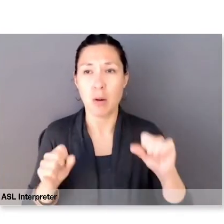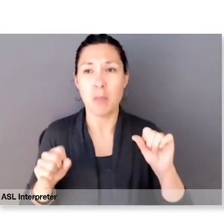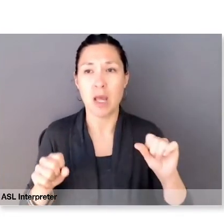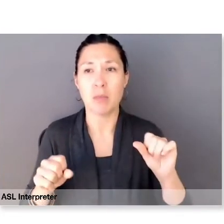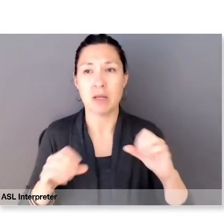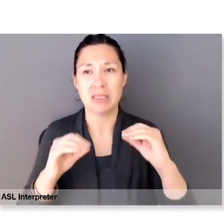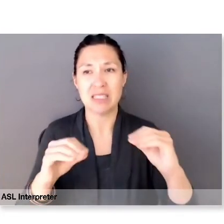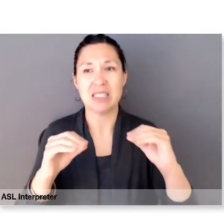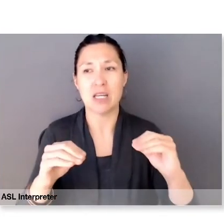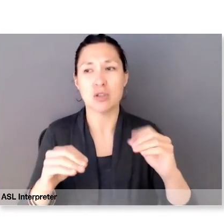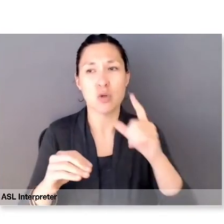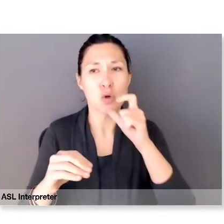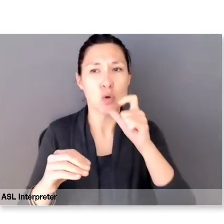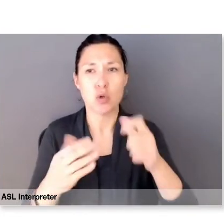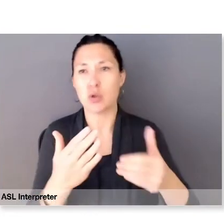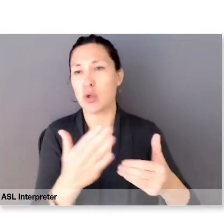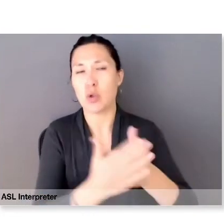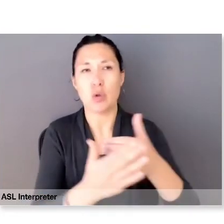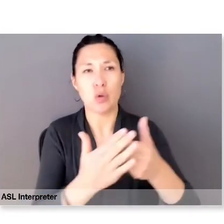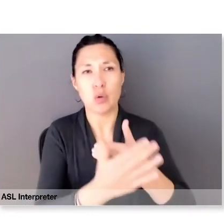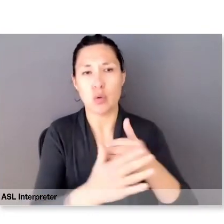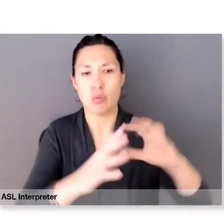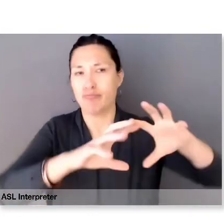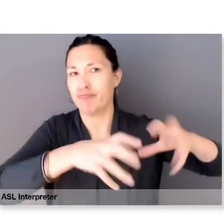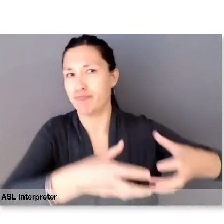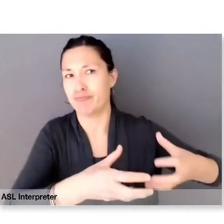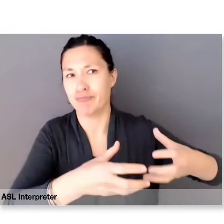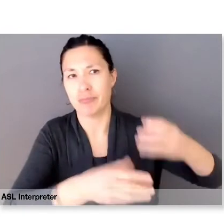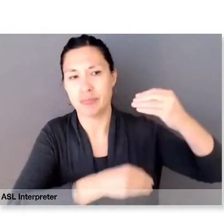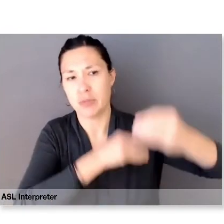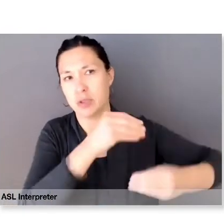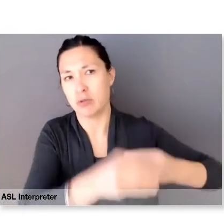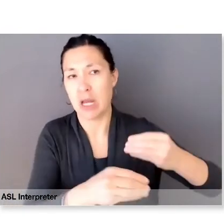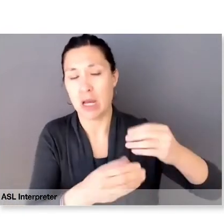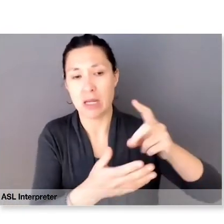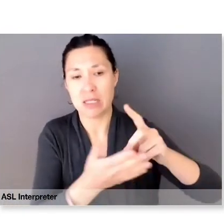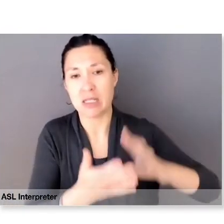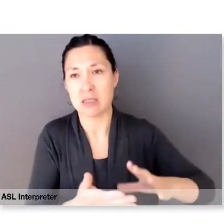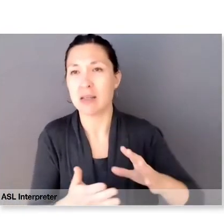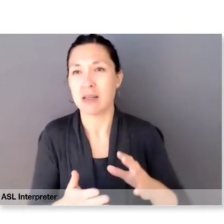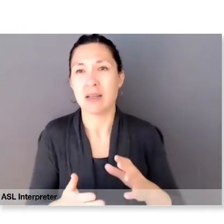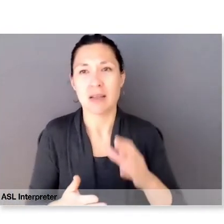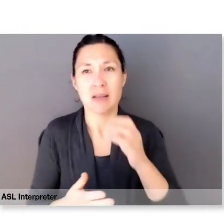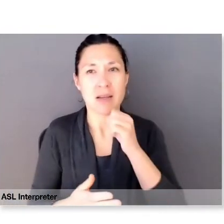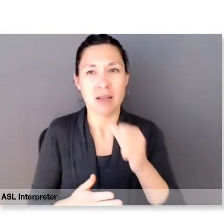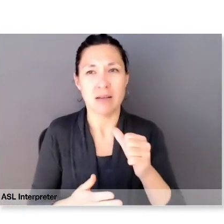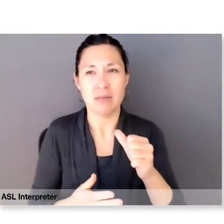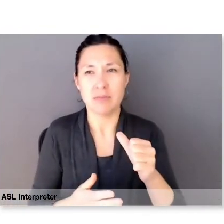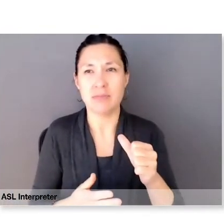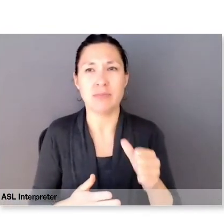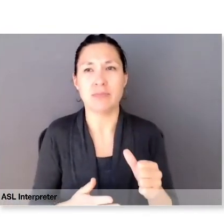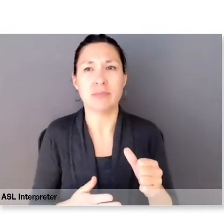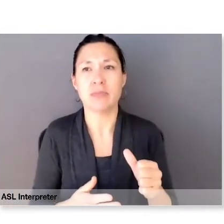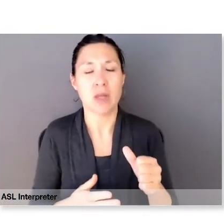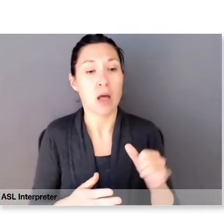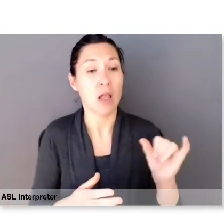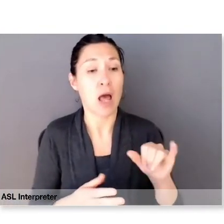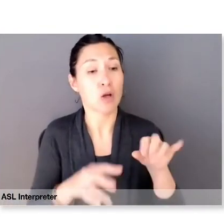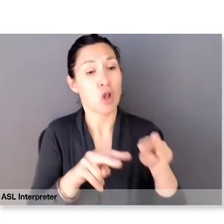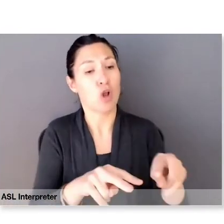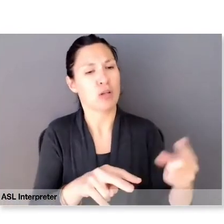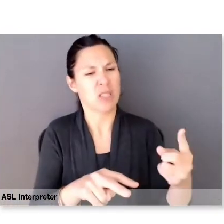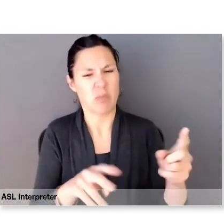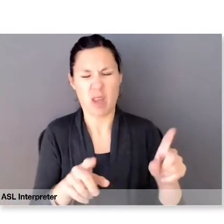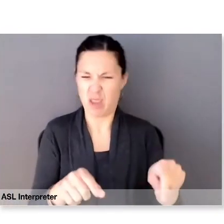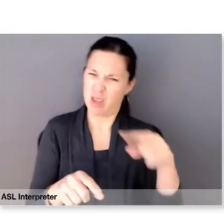to be able to not look at these systems as sort of black box that they have no clue how it works, but they actually understand